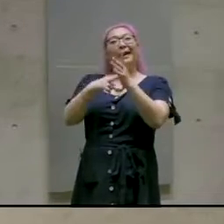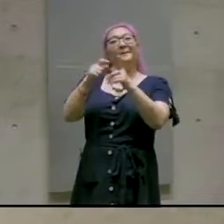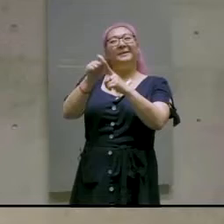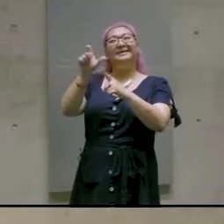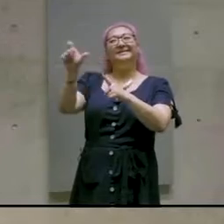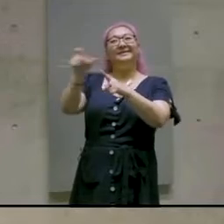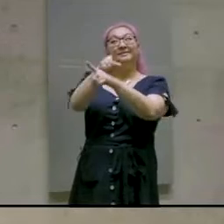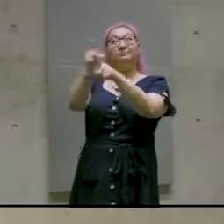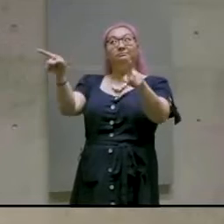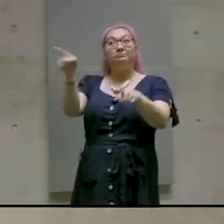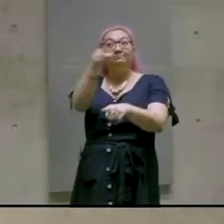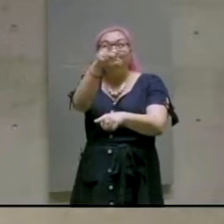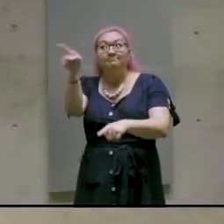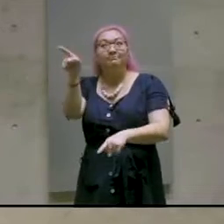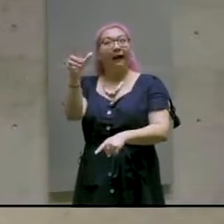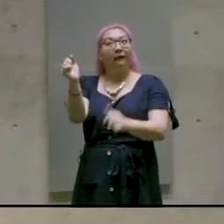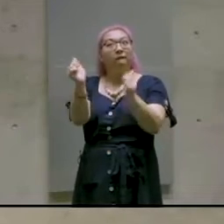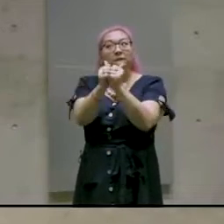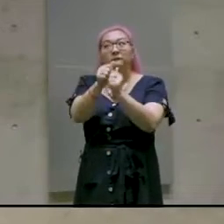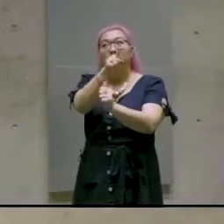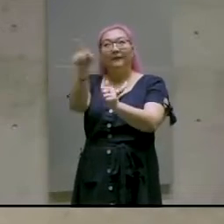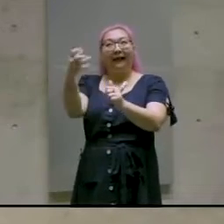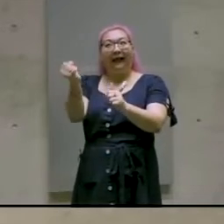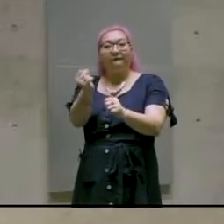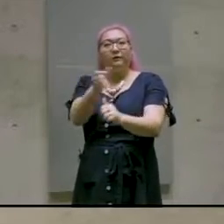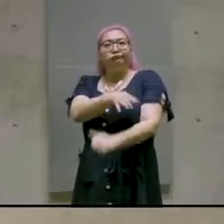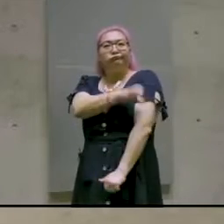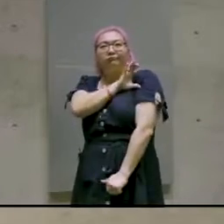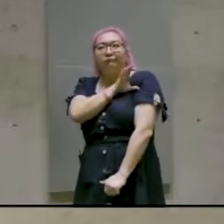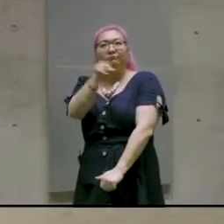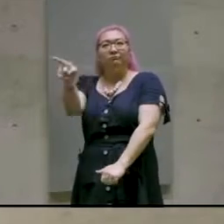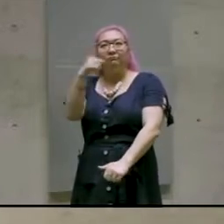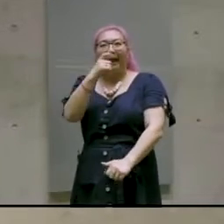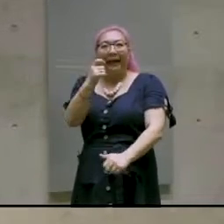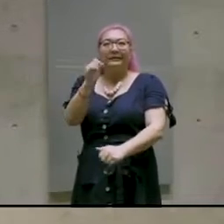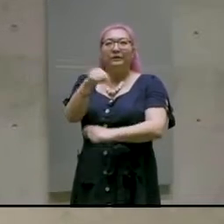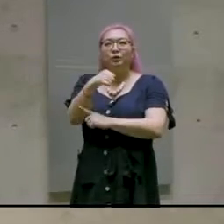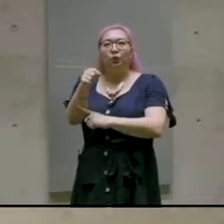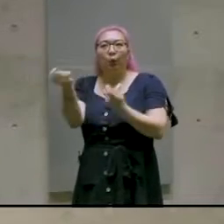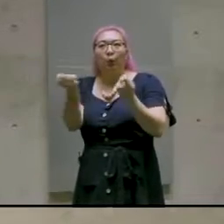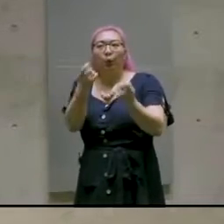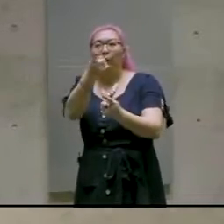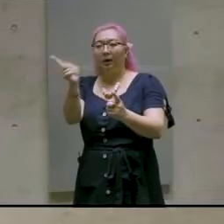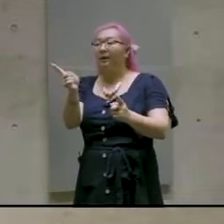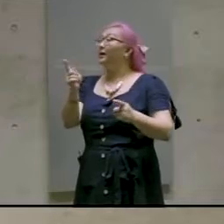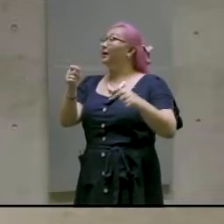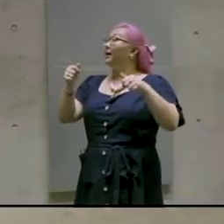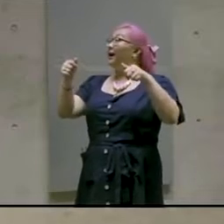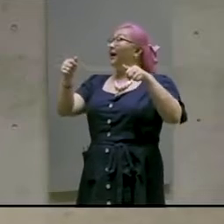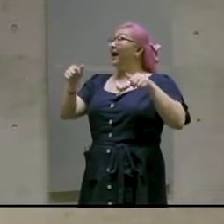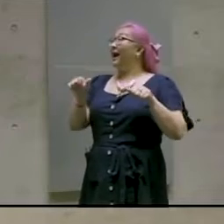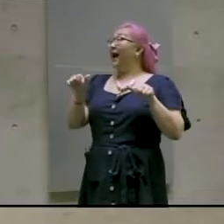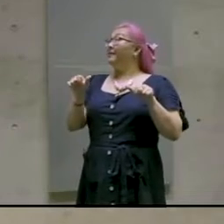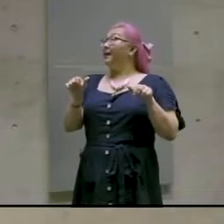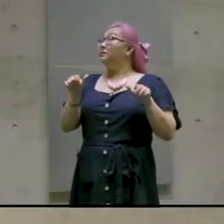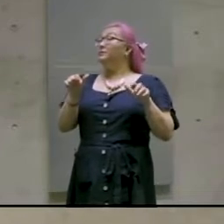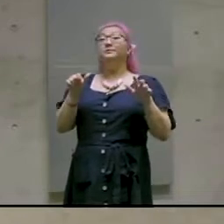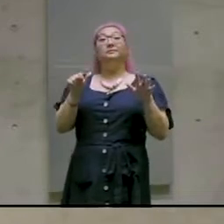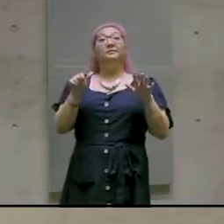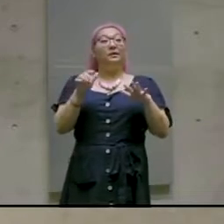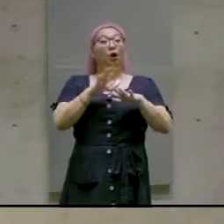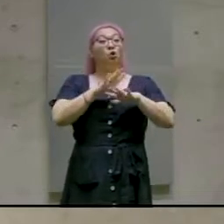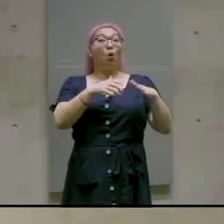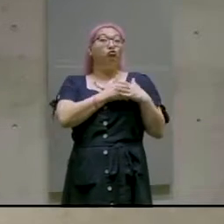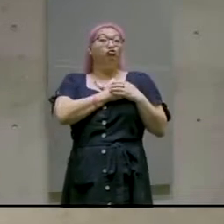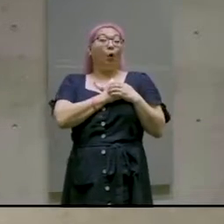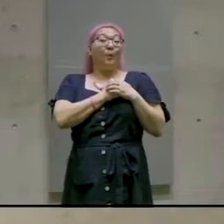within the context of being subjects of player desire. And kind of unusual romance encounters, by which I mostly mean smooching